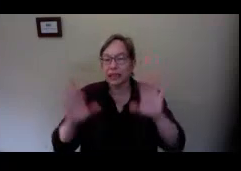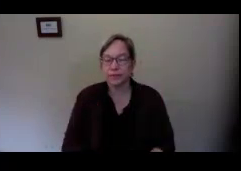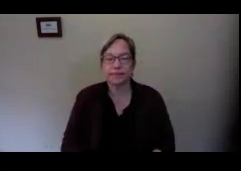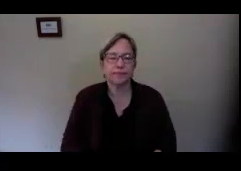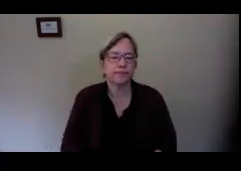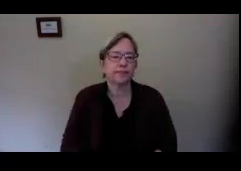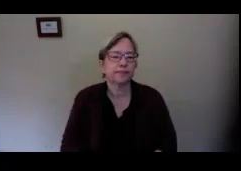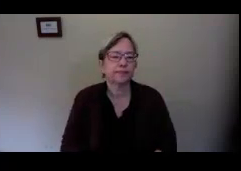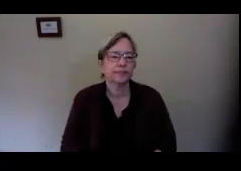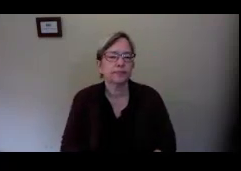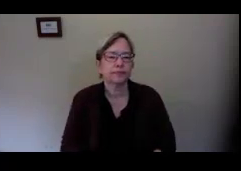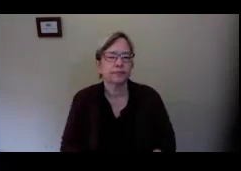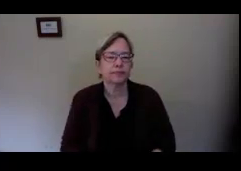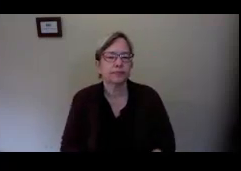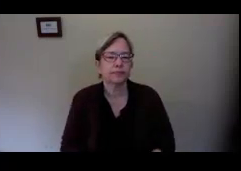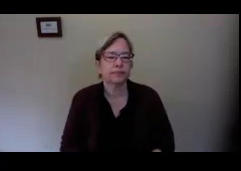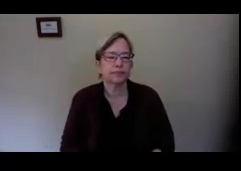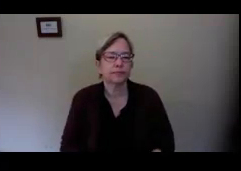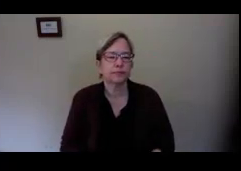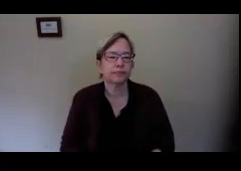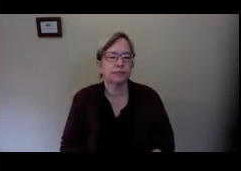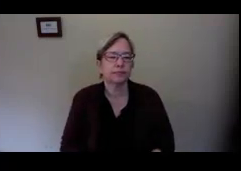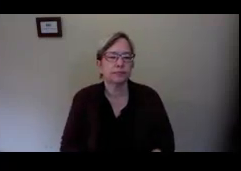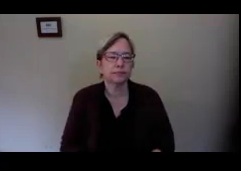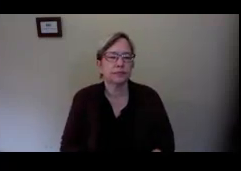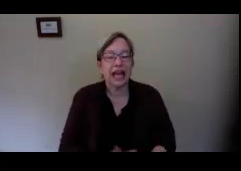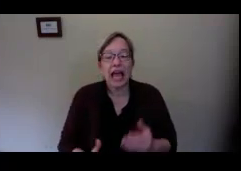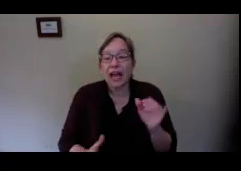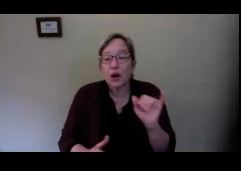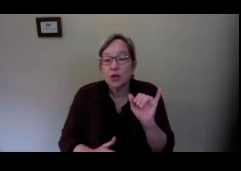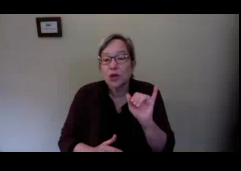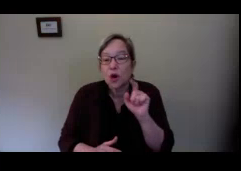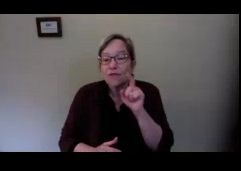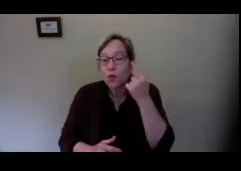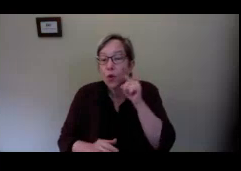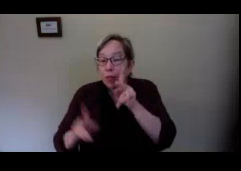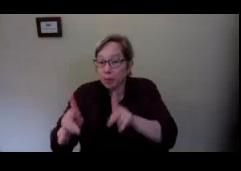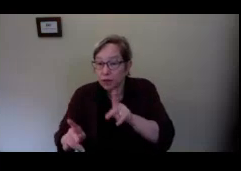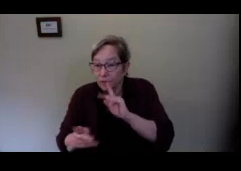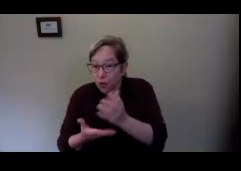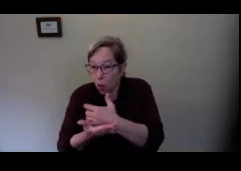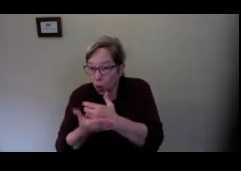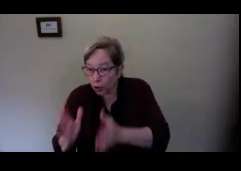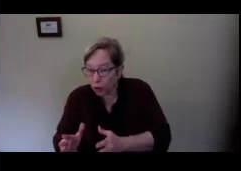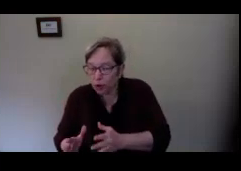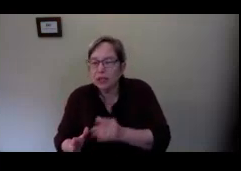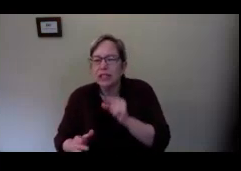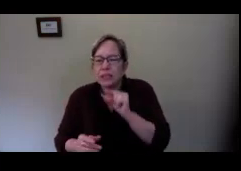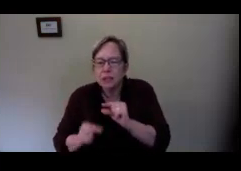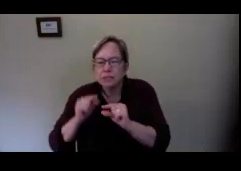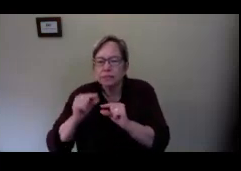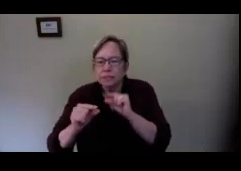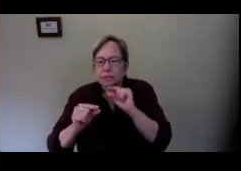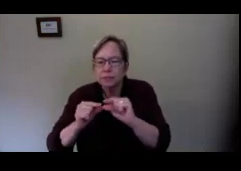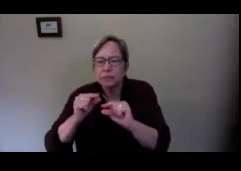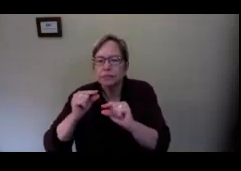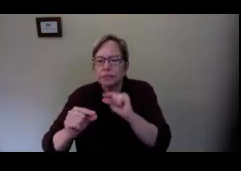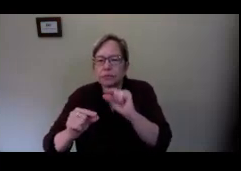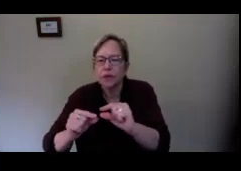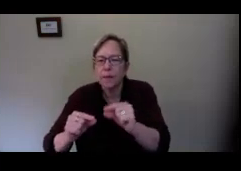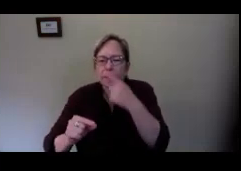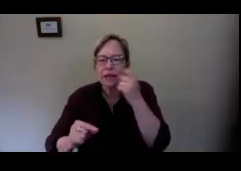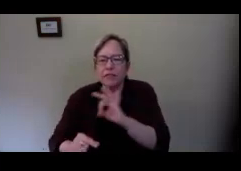that this may go in increments for the person due to their disability. So communicate in writing for